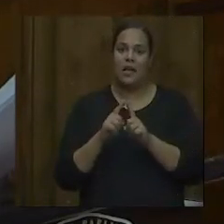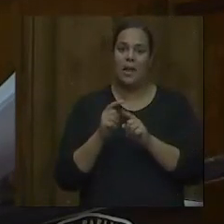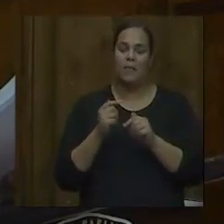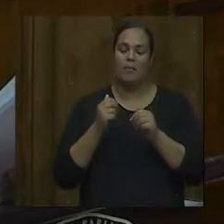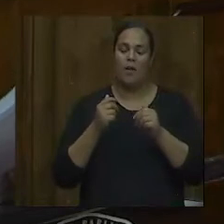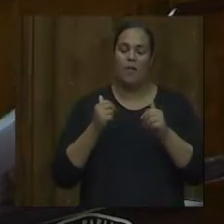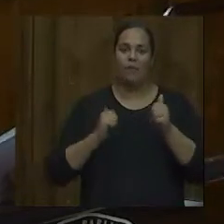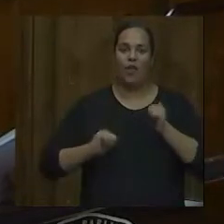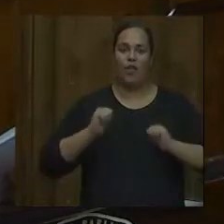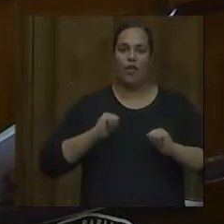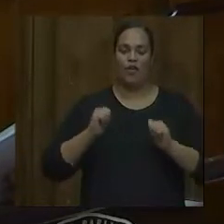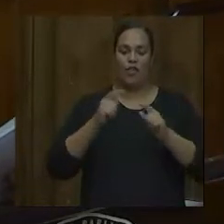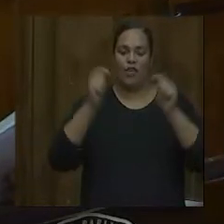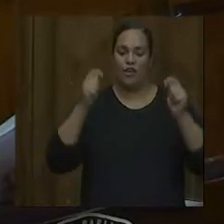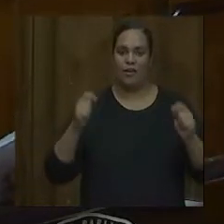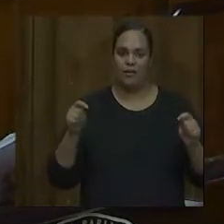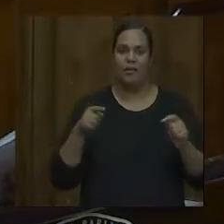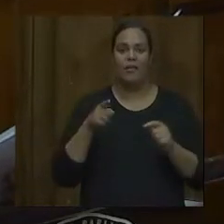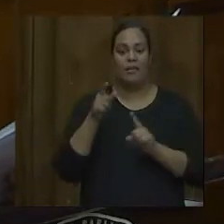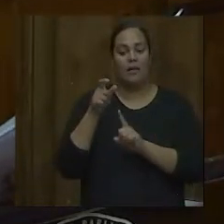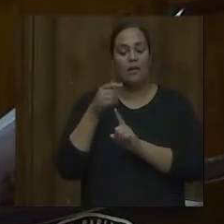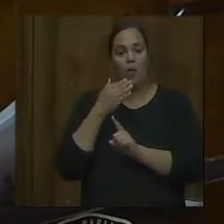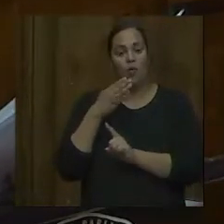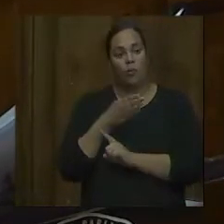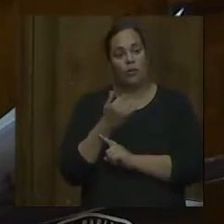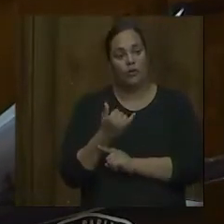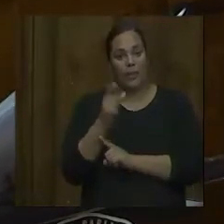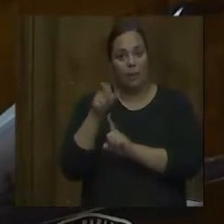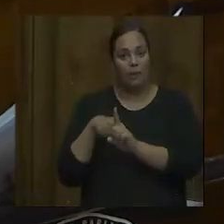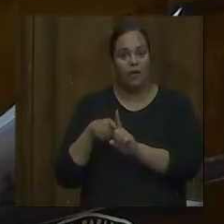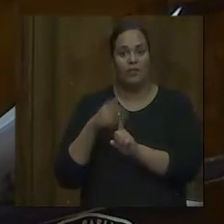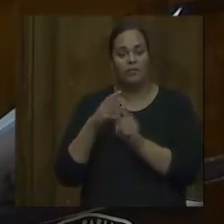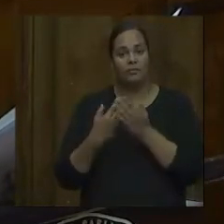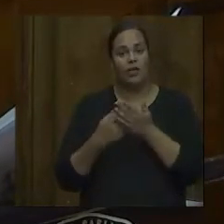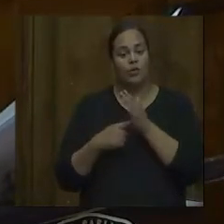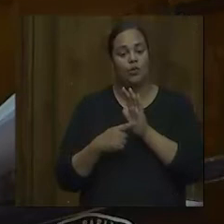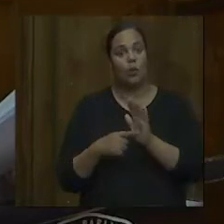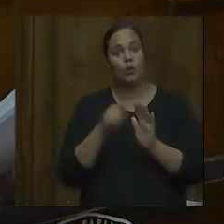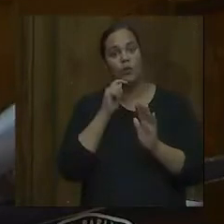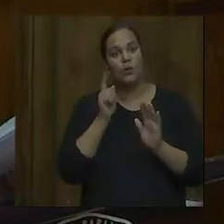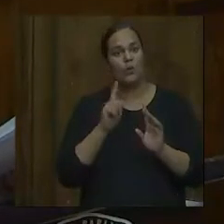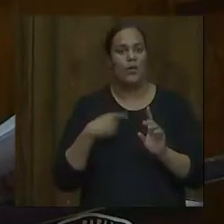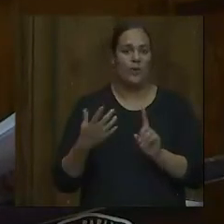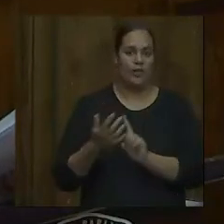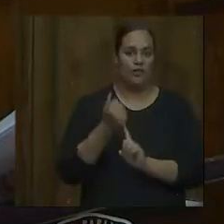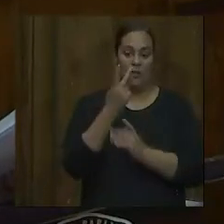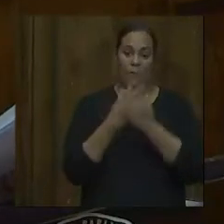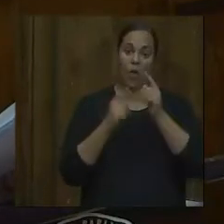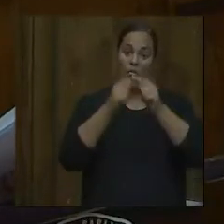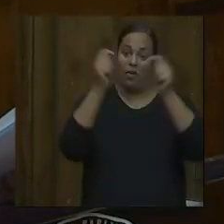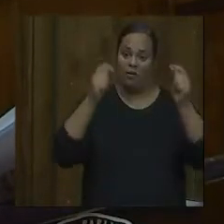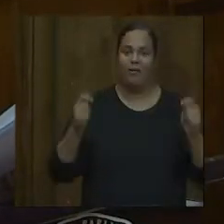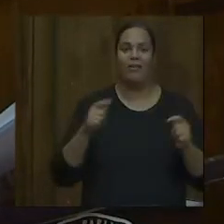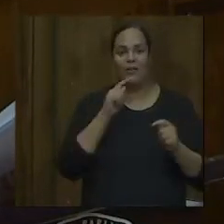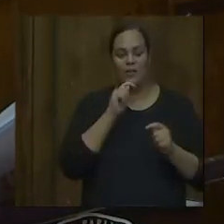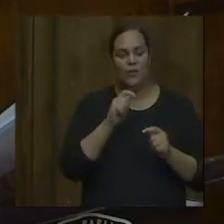Theatre, represented by Fahim Stellenboom in the gallery today, is testament to this very goal. Both theatres have made